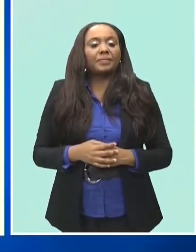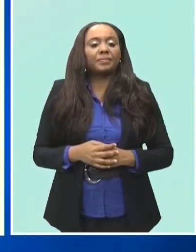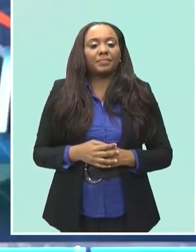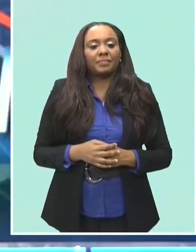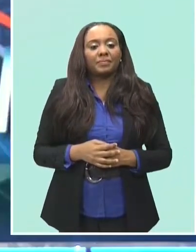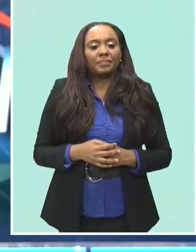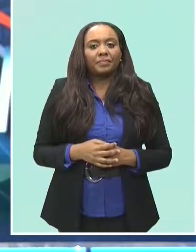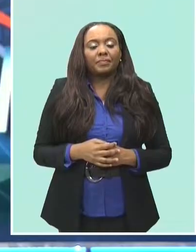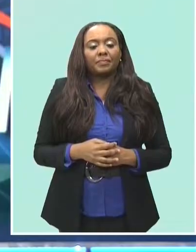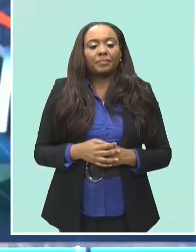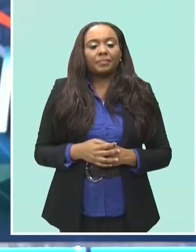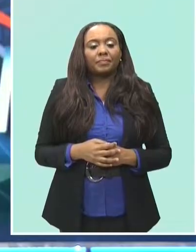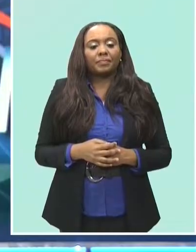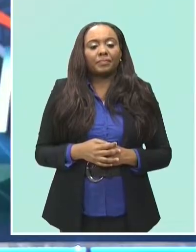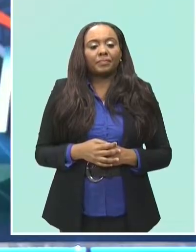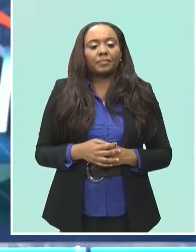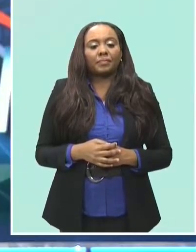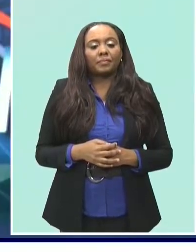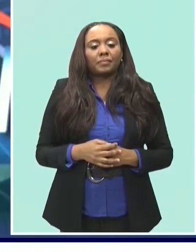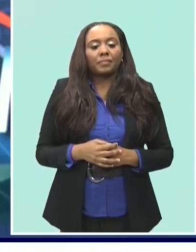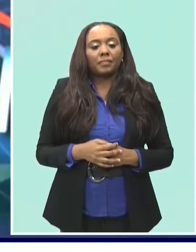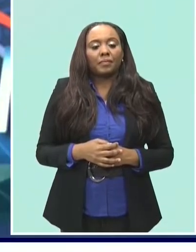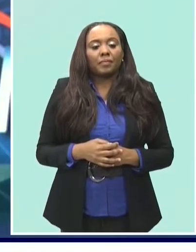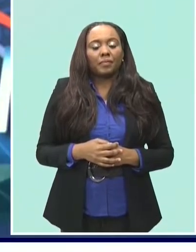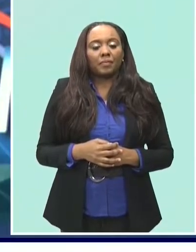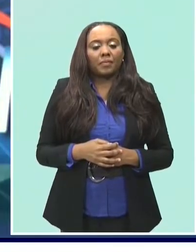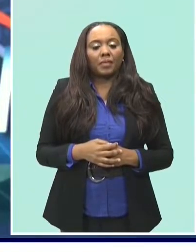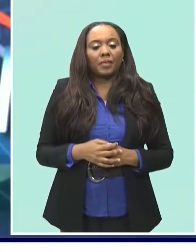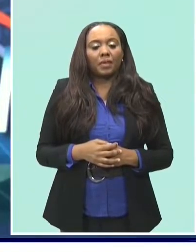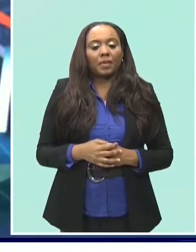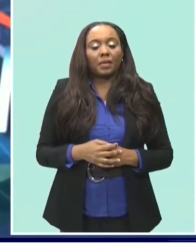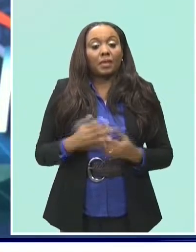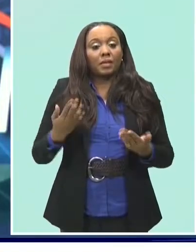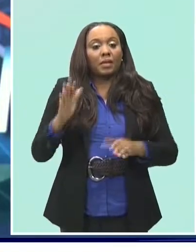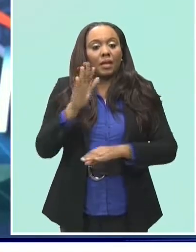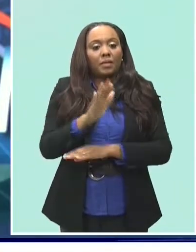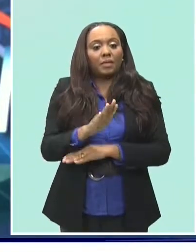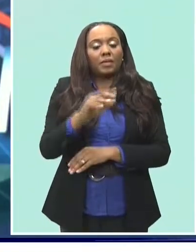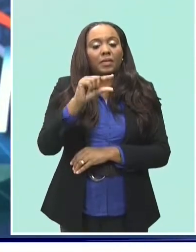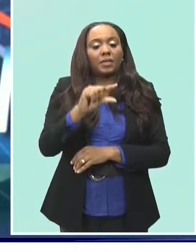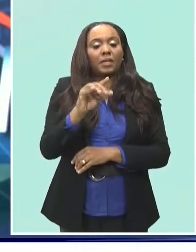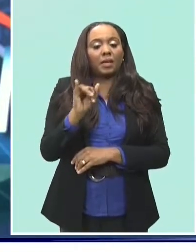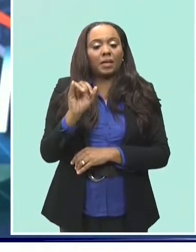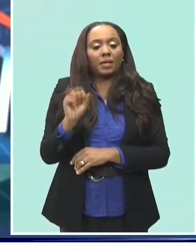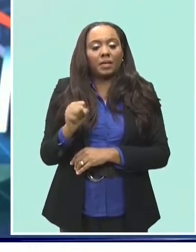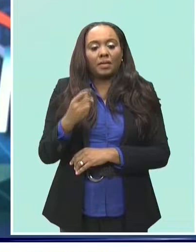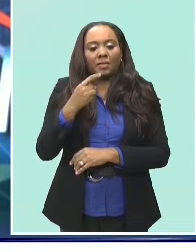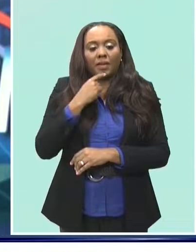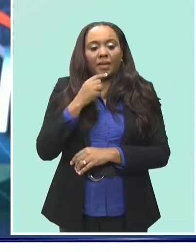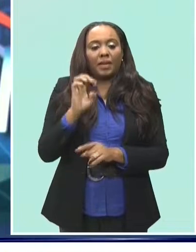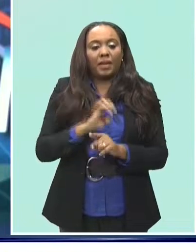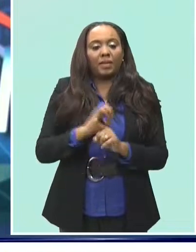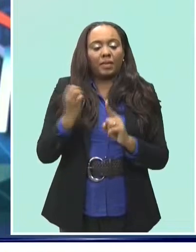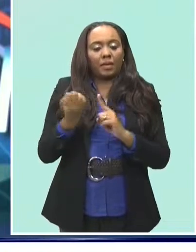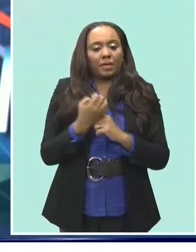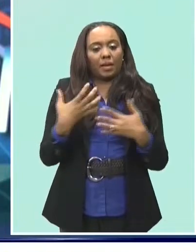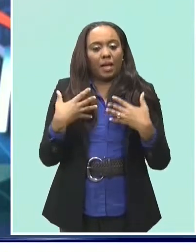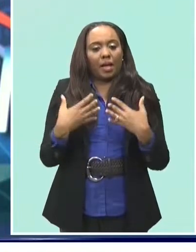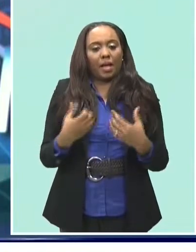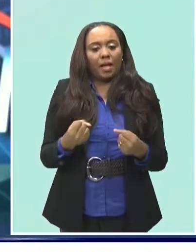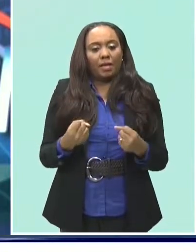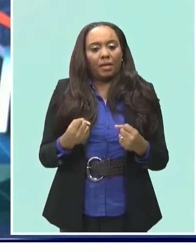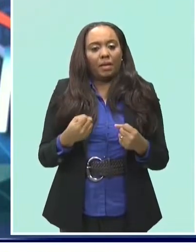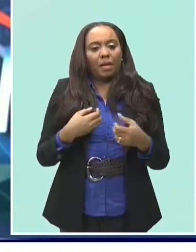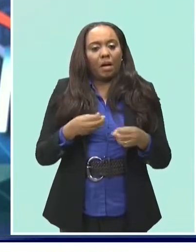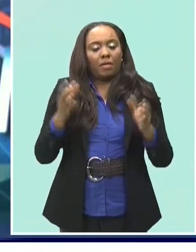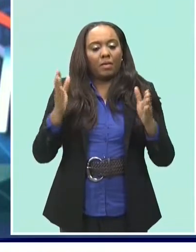News. Well, in a release from the GAS this afternoon, the Ministry of Health advised that environmental health officers had